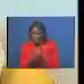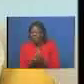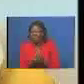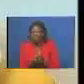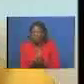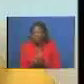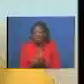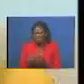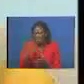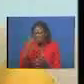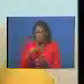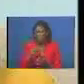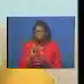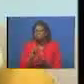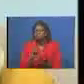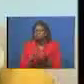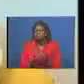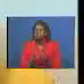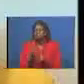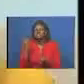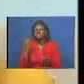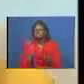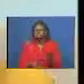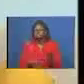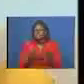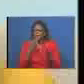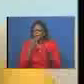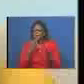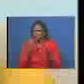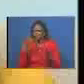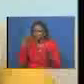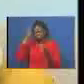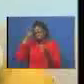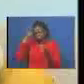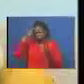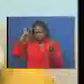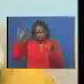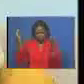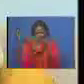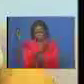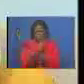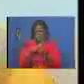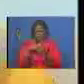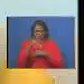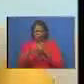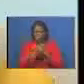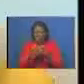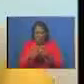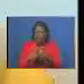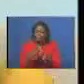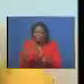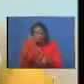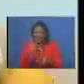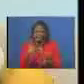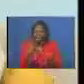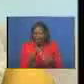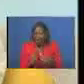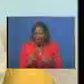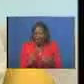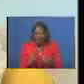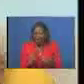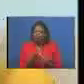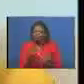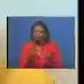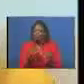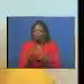blind so first and foremost let's get it out from the mindset of the society that these people are blind that they have to you see whatever whether you like